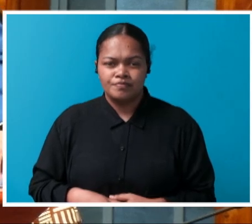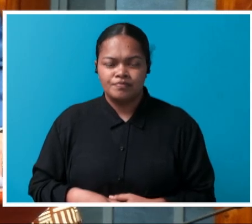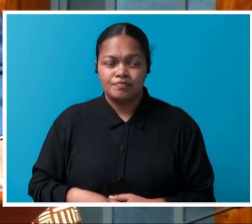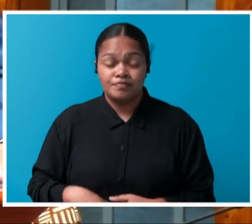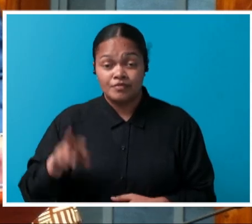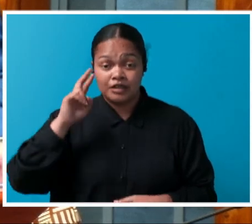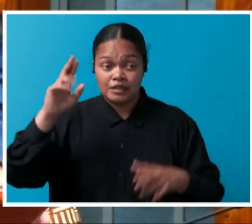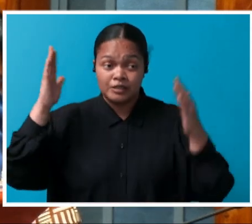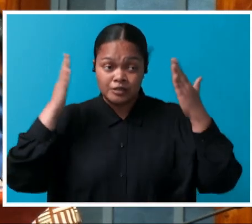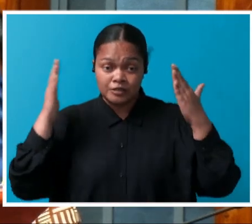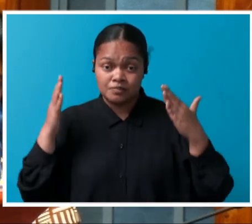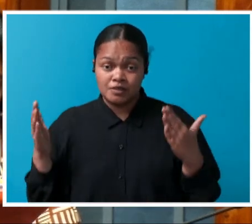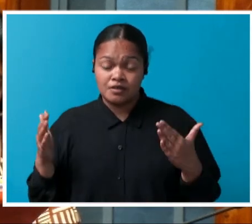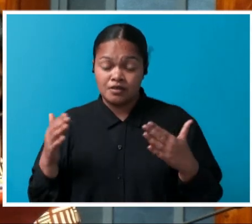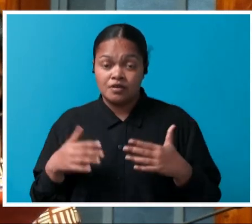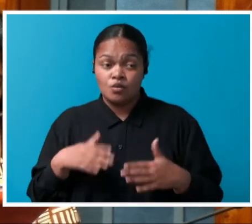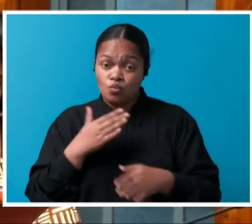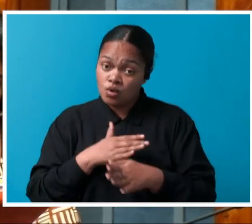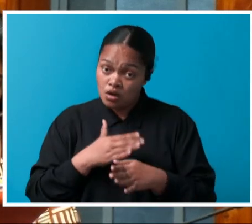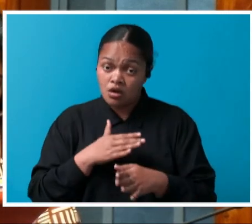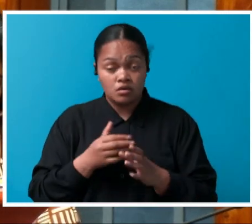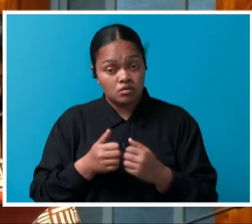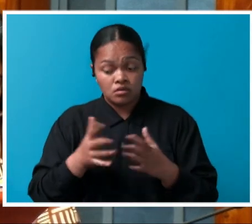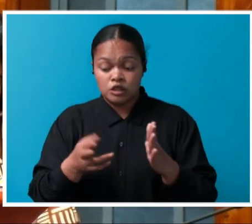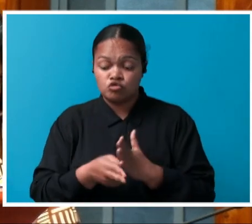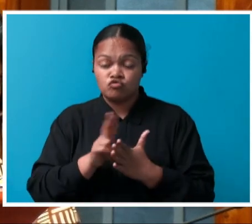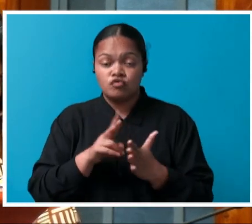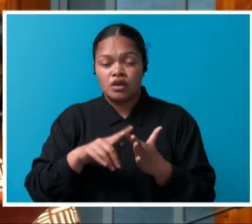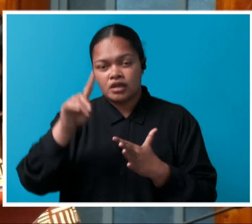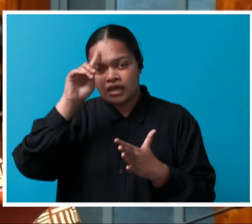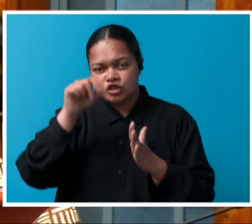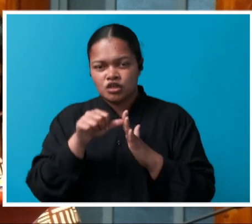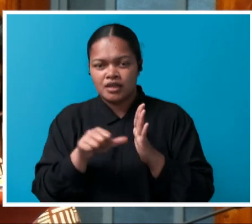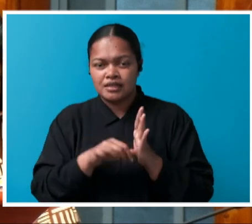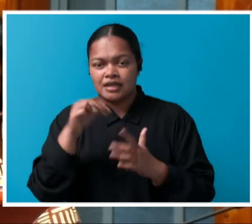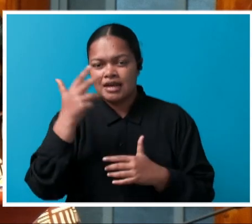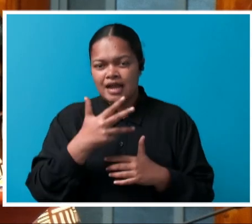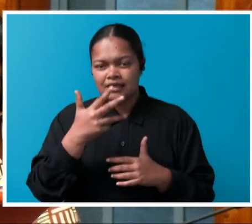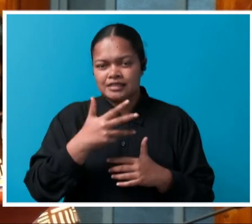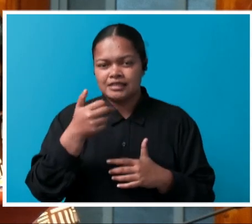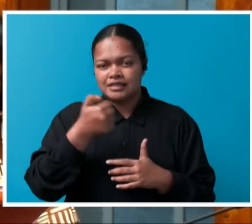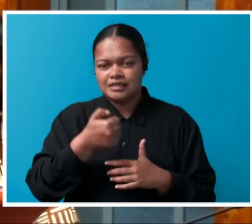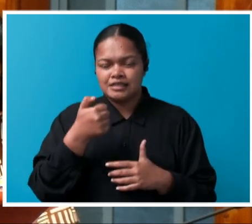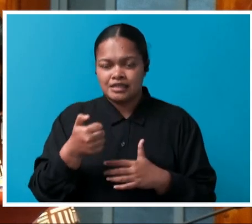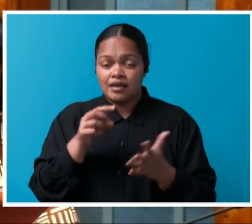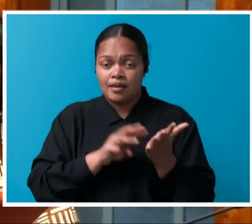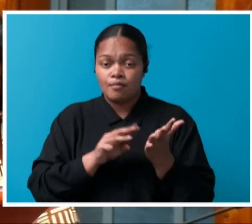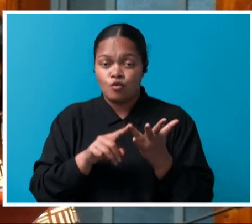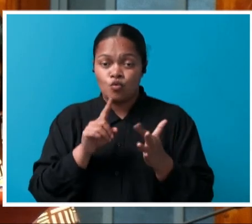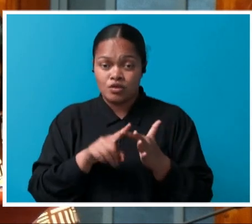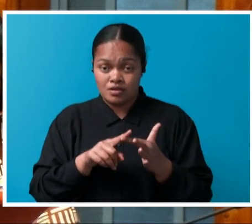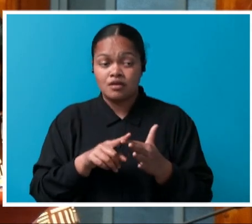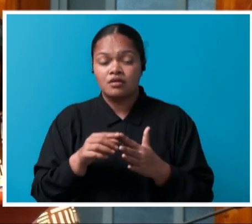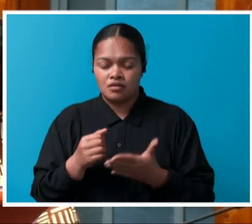Mr. Speaker, sir, work has commenced on the review of the Education Act 1966. An MOE is supported by the Fiji